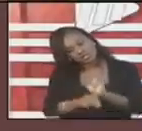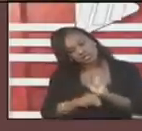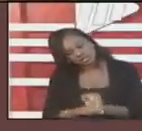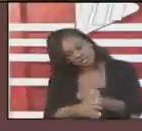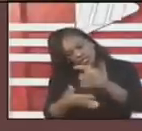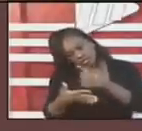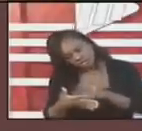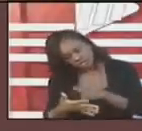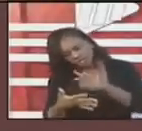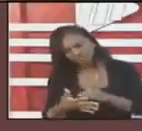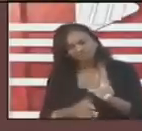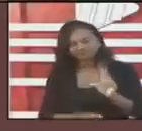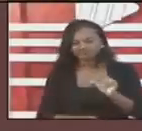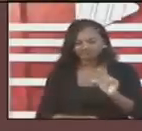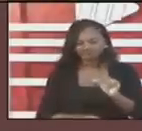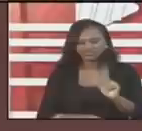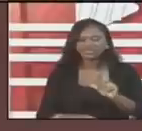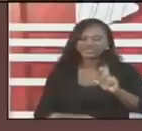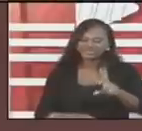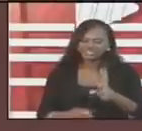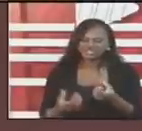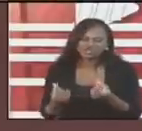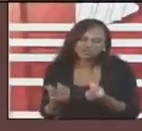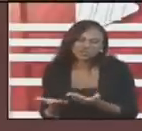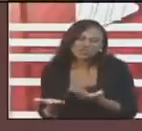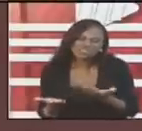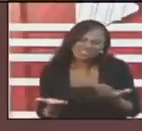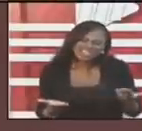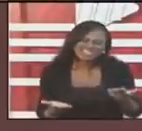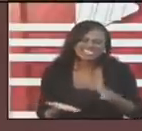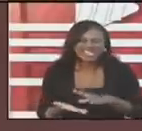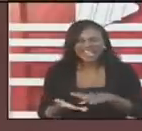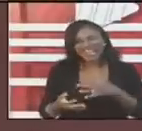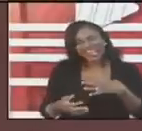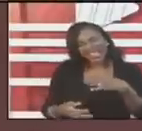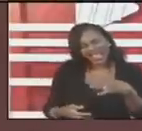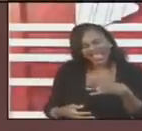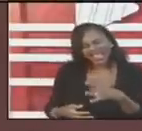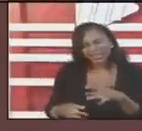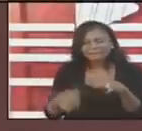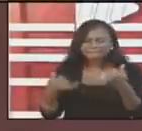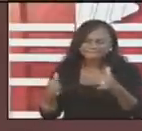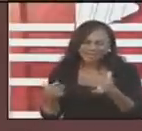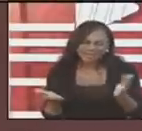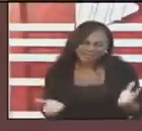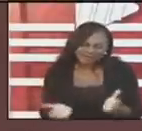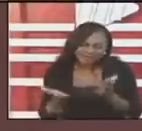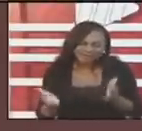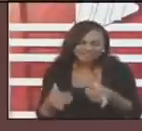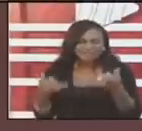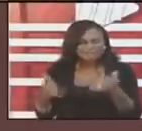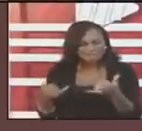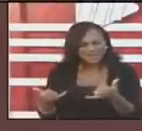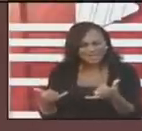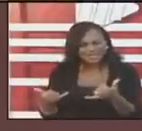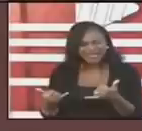them so they can do something that they like. And, we encourage children, yes, play at this era, yes,